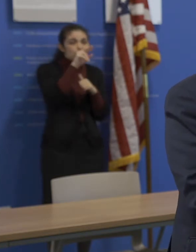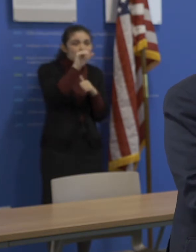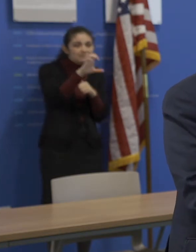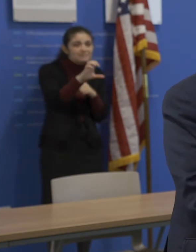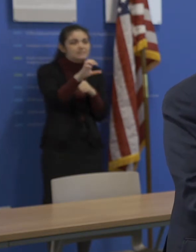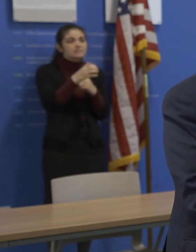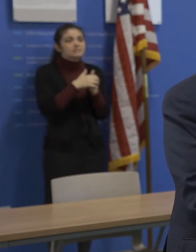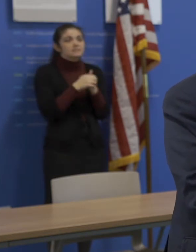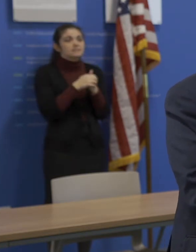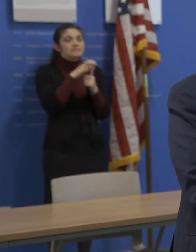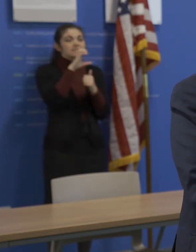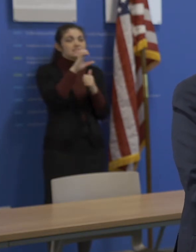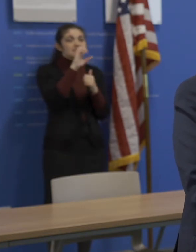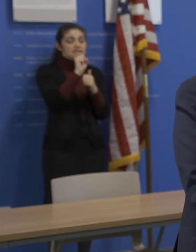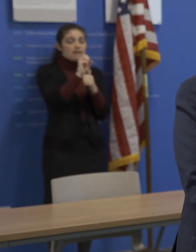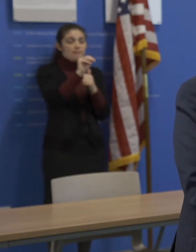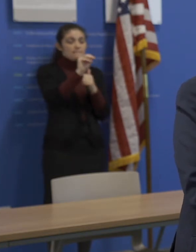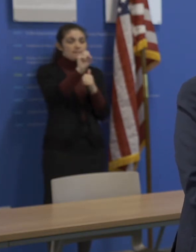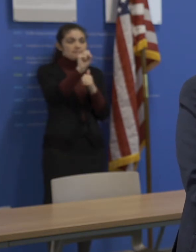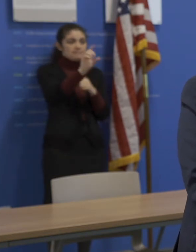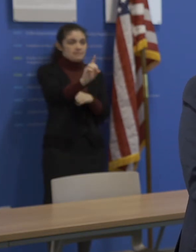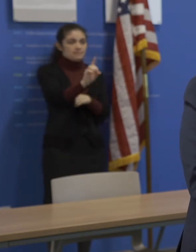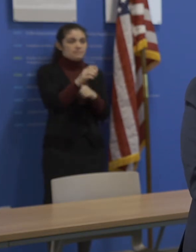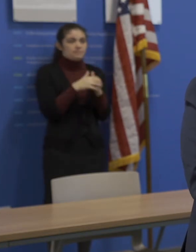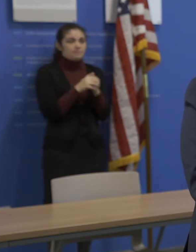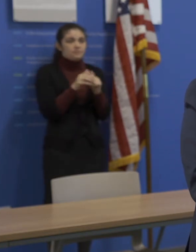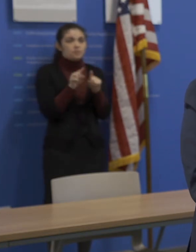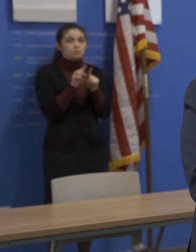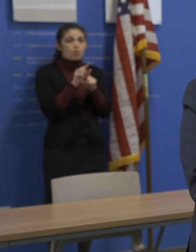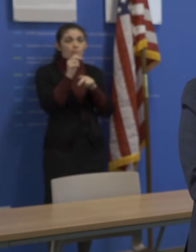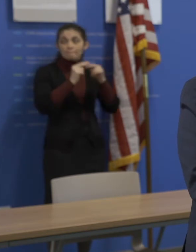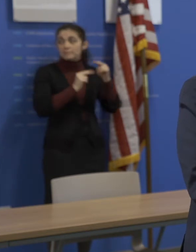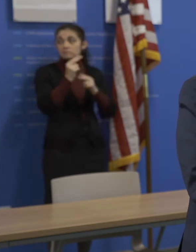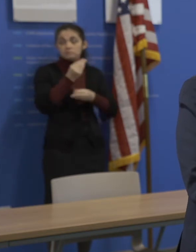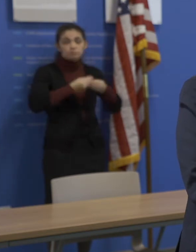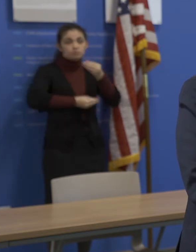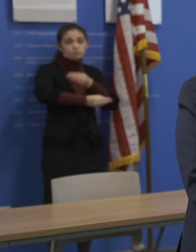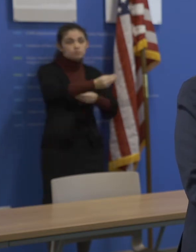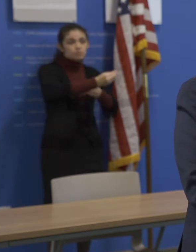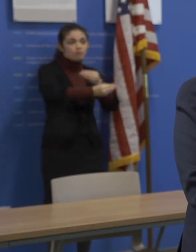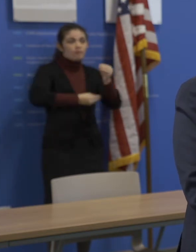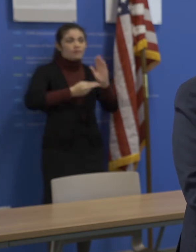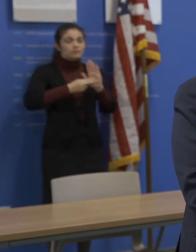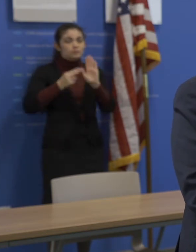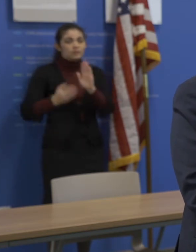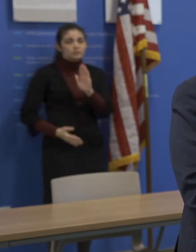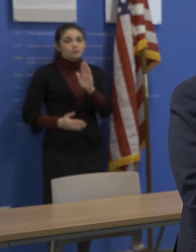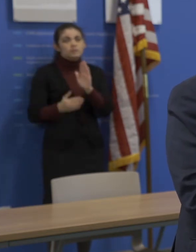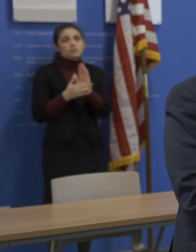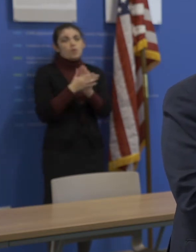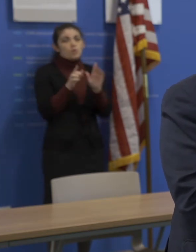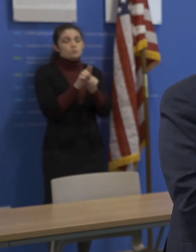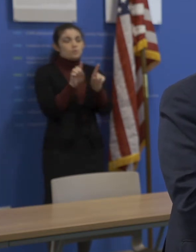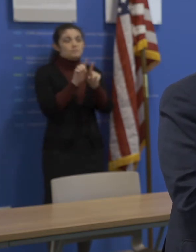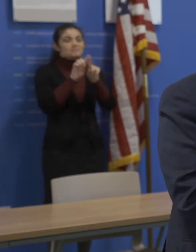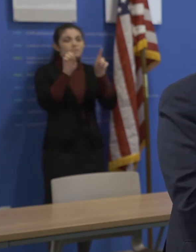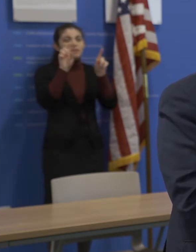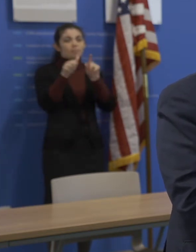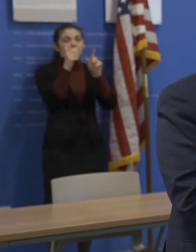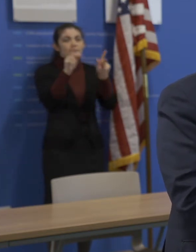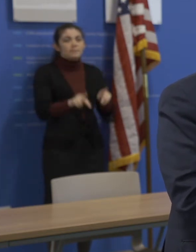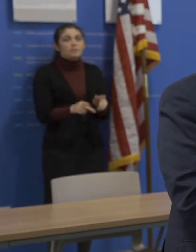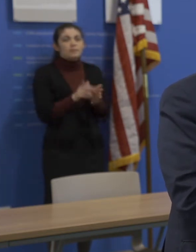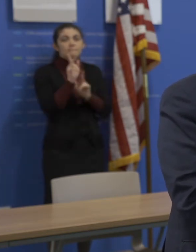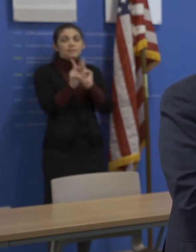Tri-C, CMSD, the building trades, contractors, construction contractors, and others.